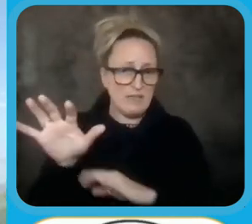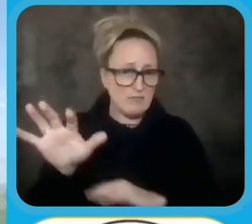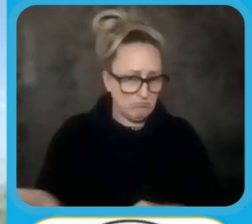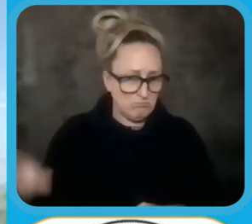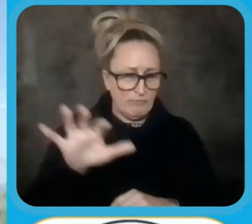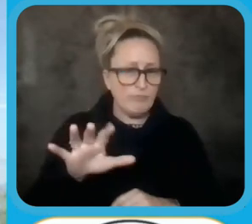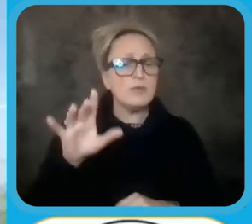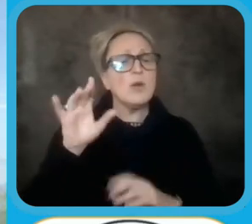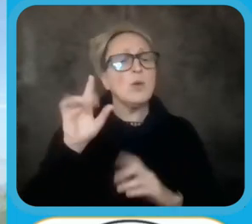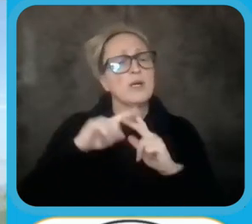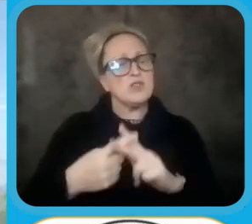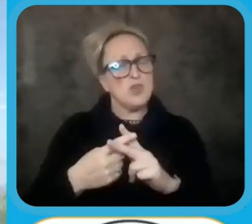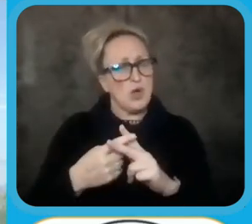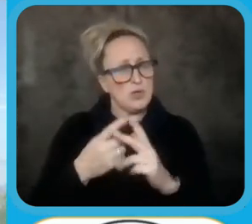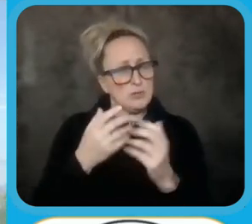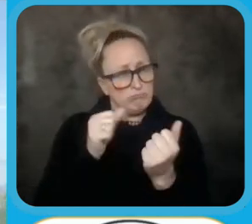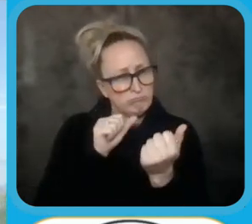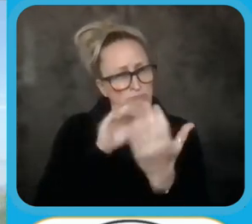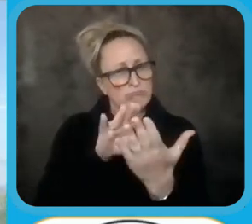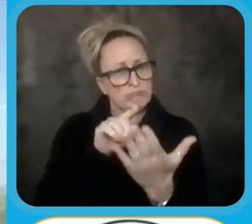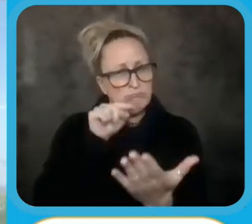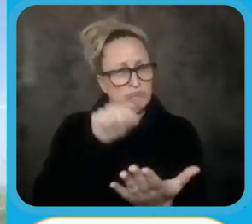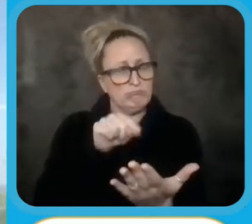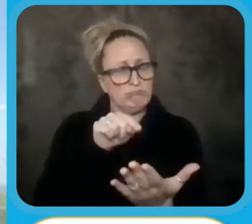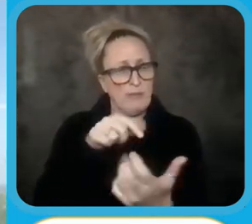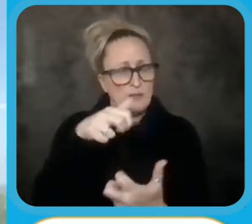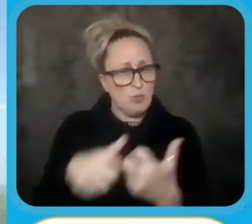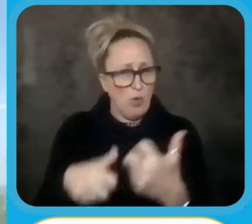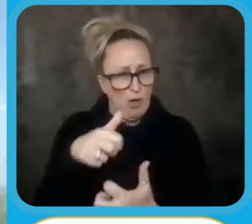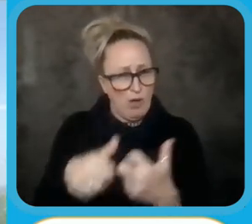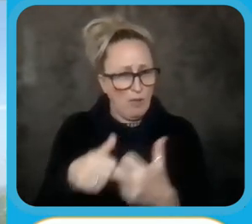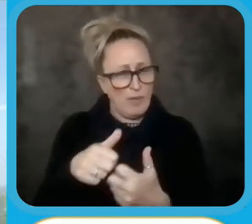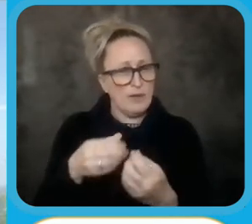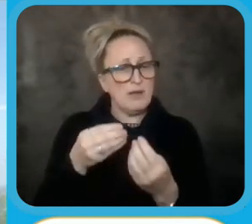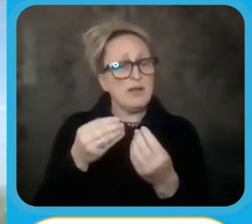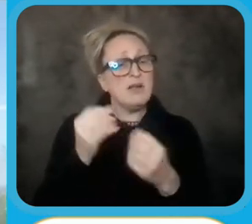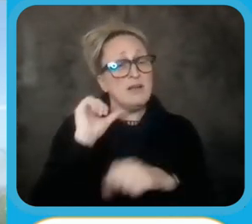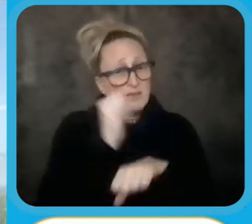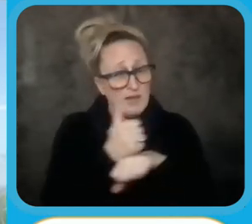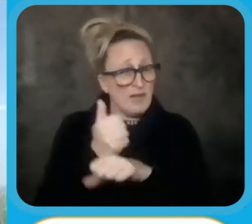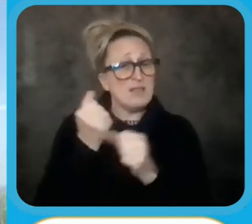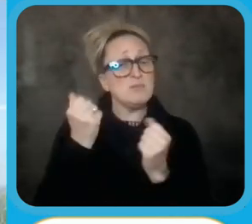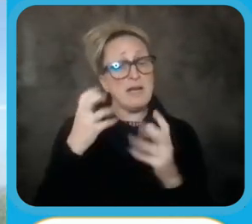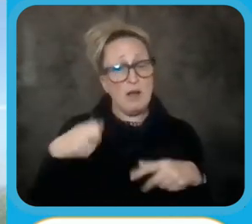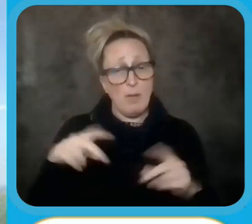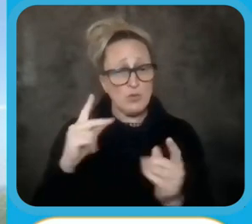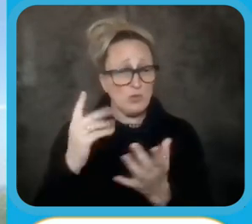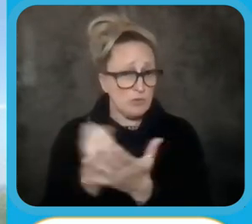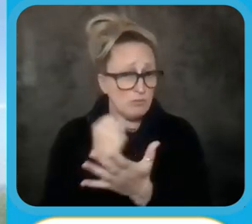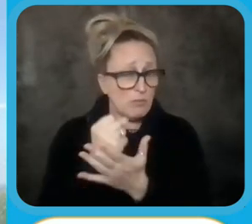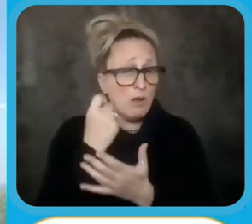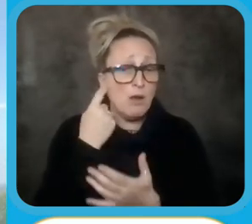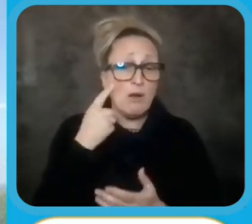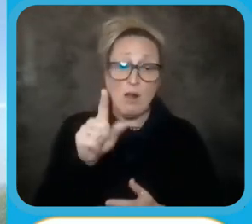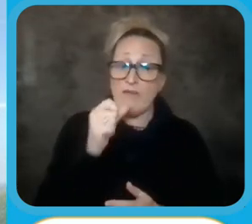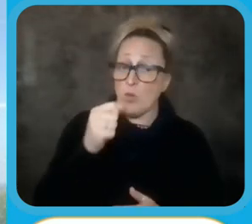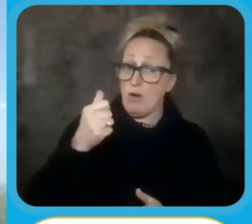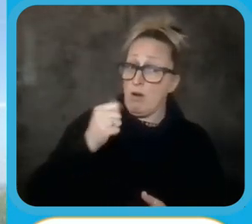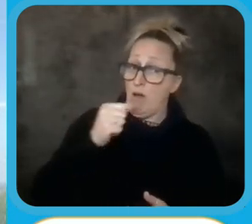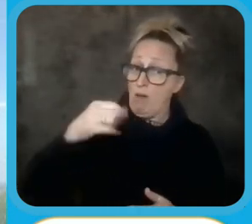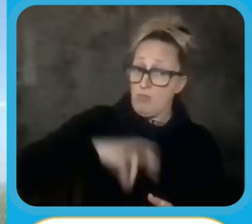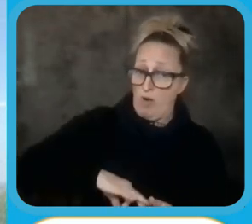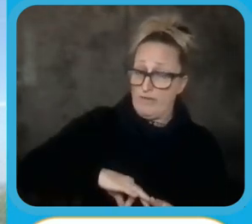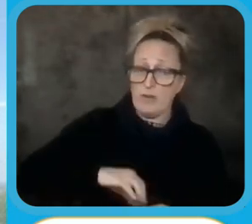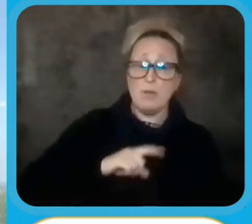we can begin to address this issue and create as many opportunities for not only the nonprofit world,